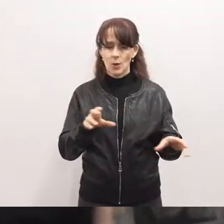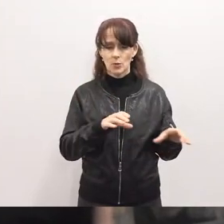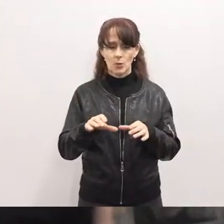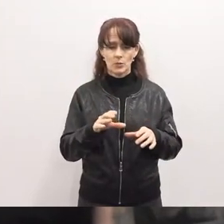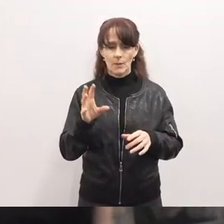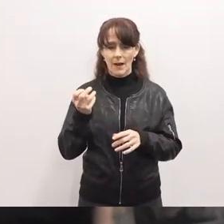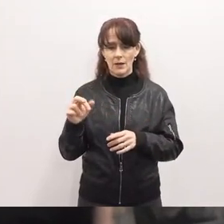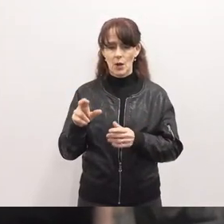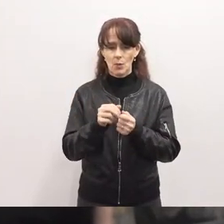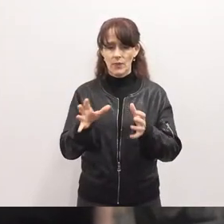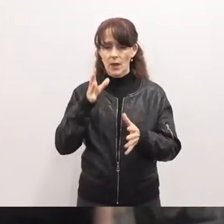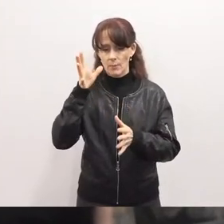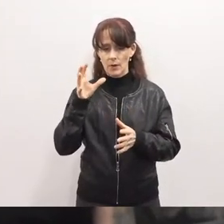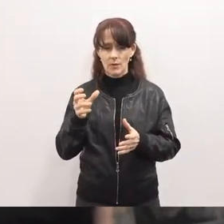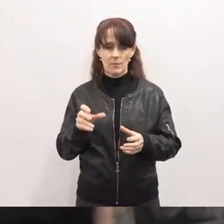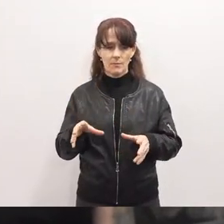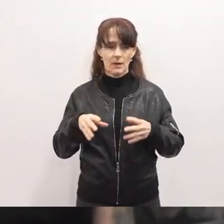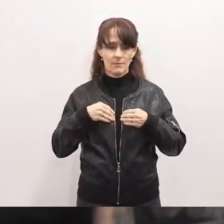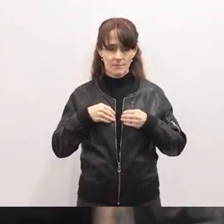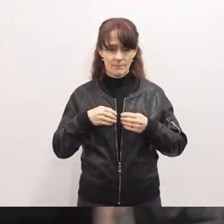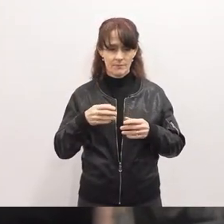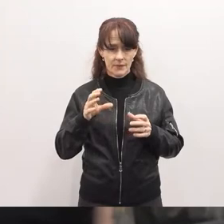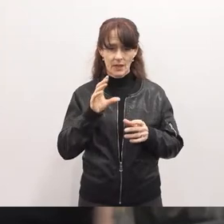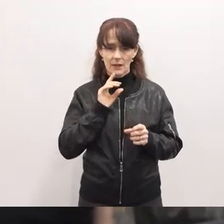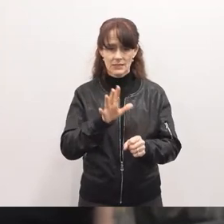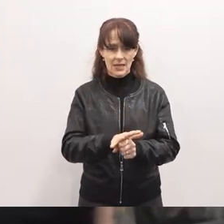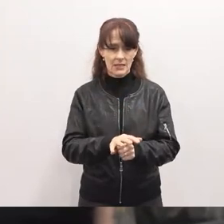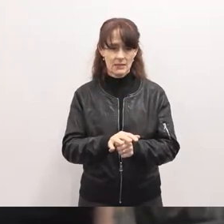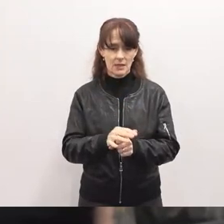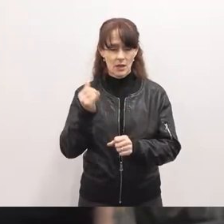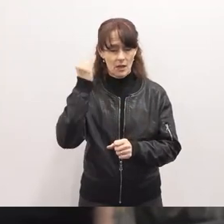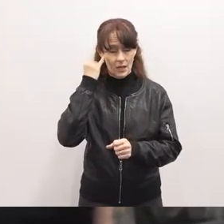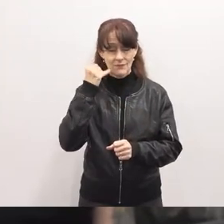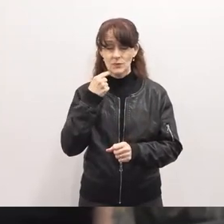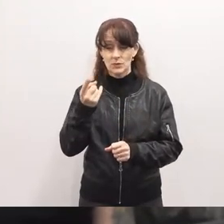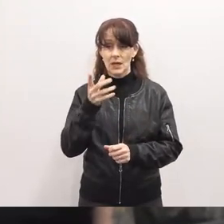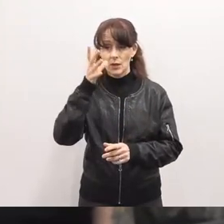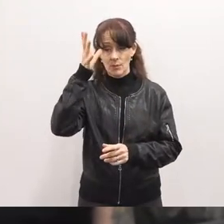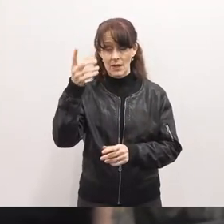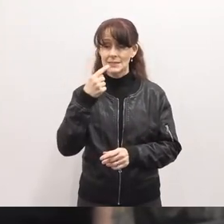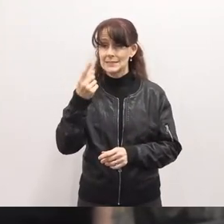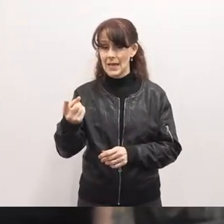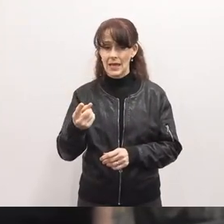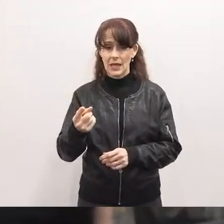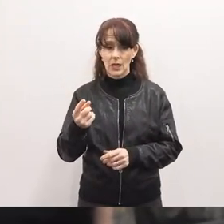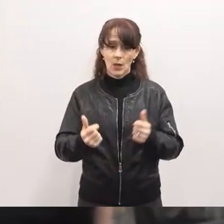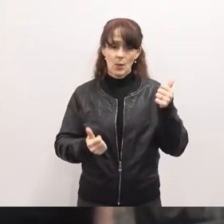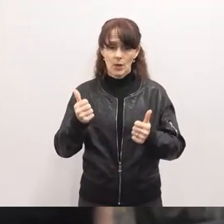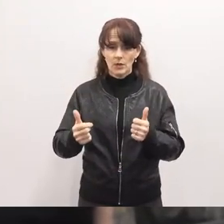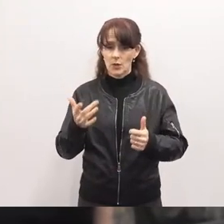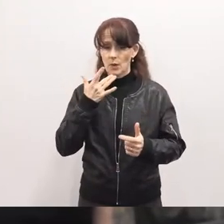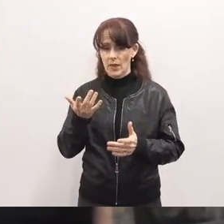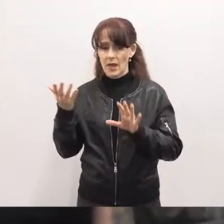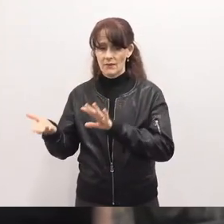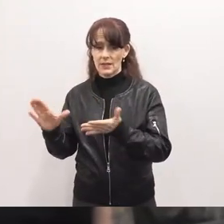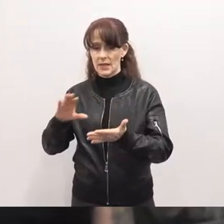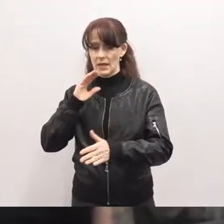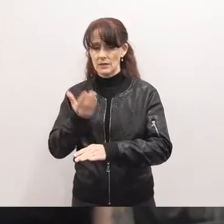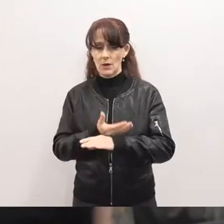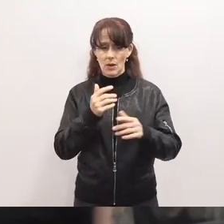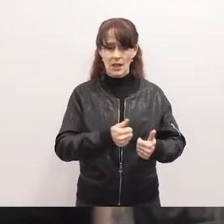minors without parental consent, but what would you say if you were a parent and they're telling you, would you rather have a dead daughter or a